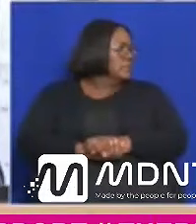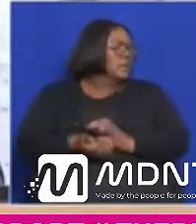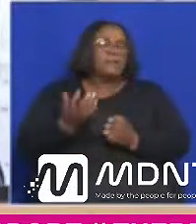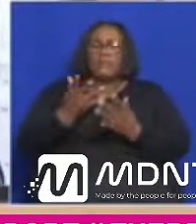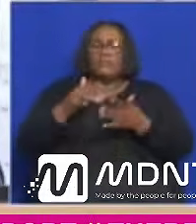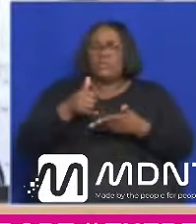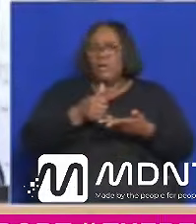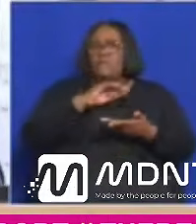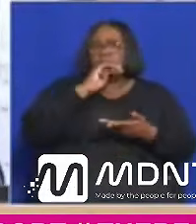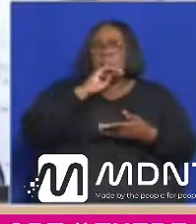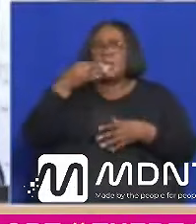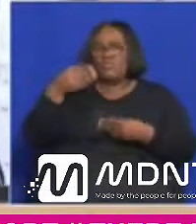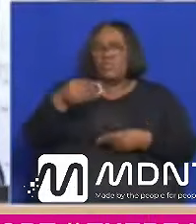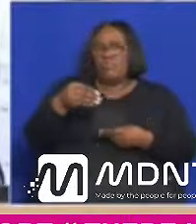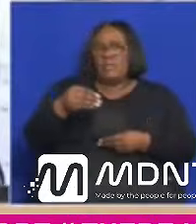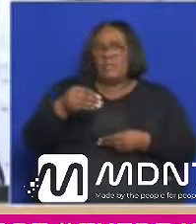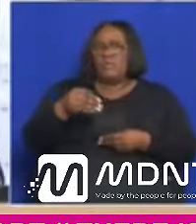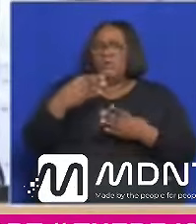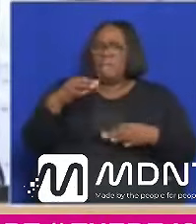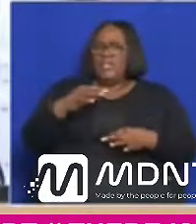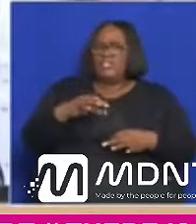page 843.